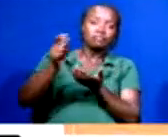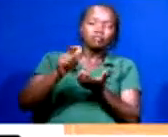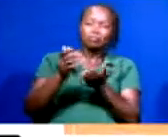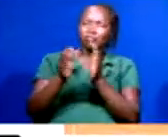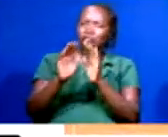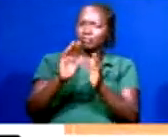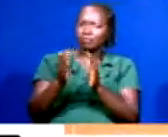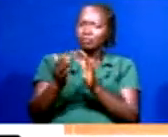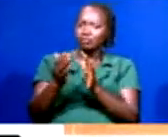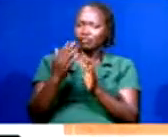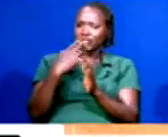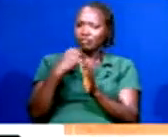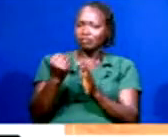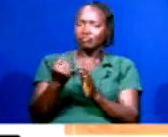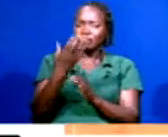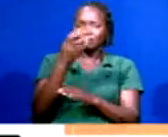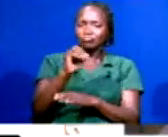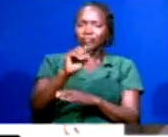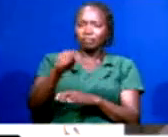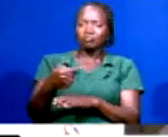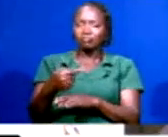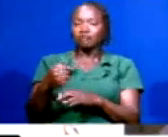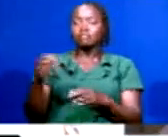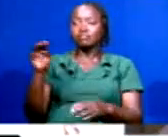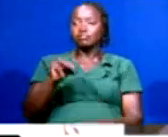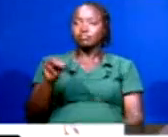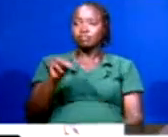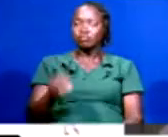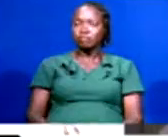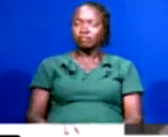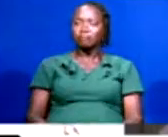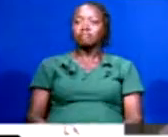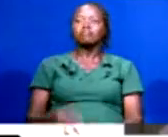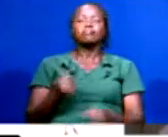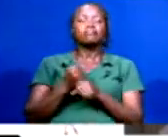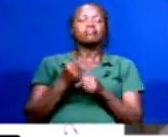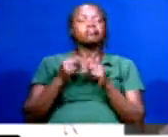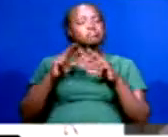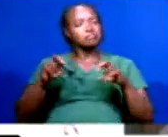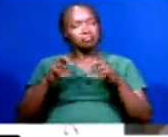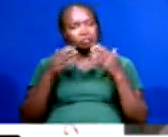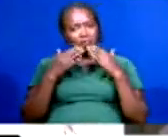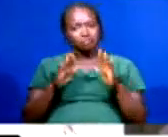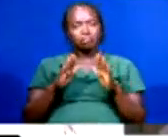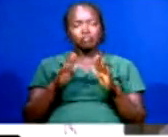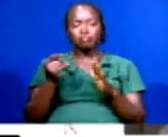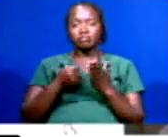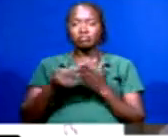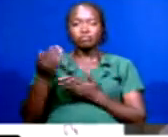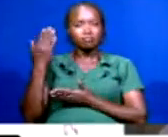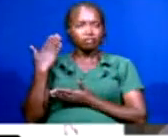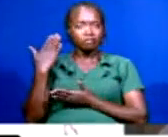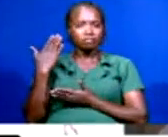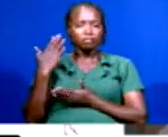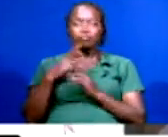approximately 550,000 in Mandera. We've just done the assessment some few weeks ago, and the report has